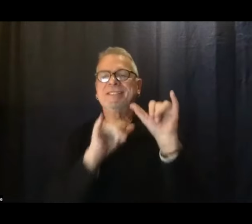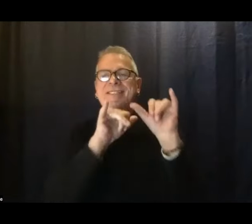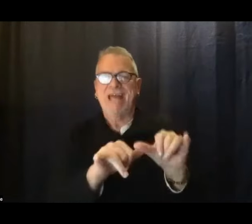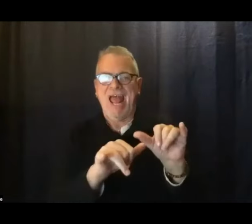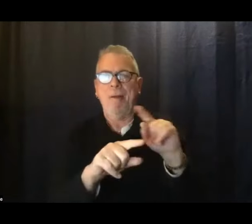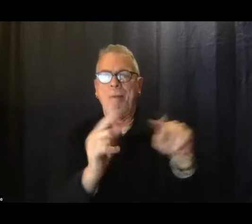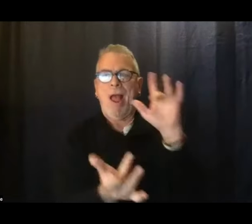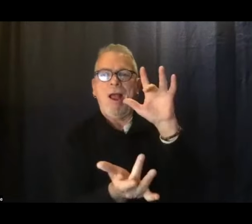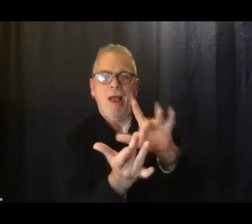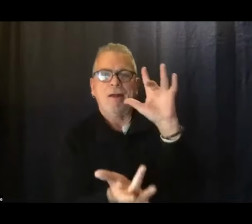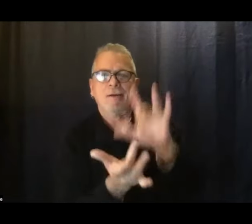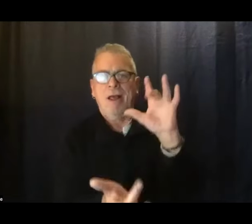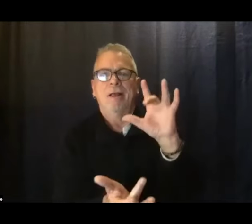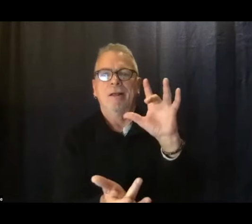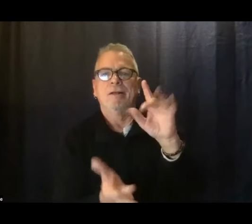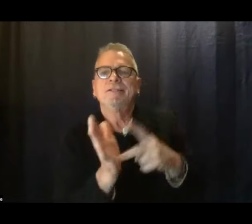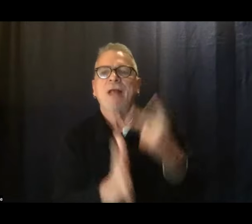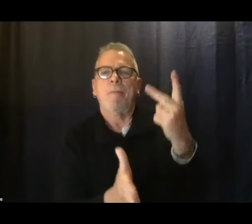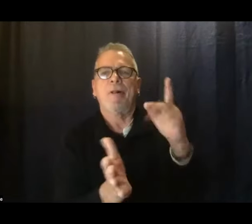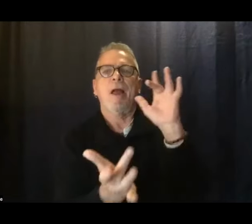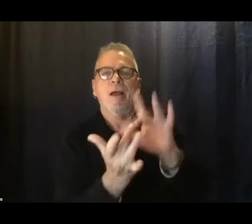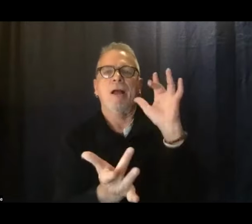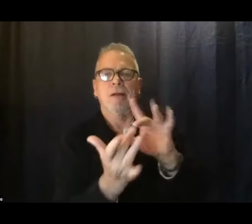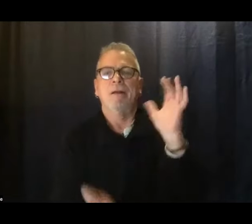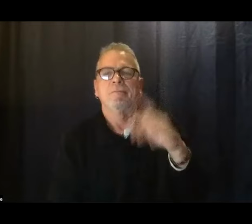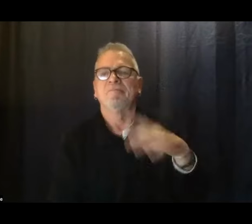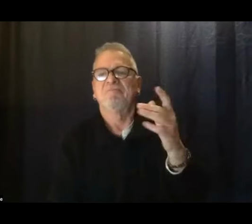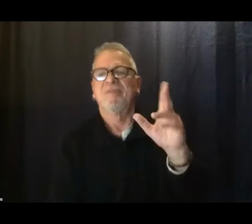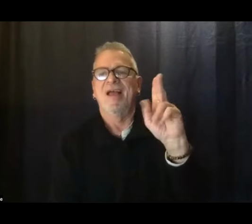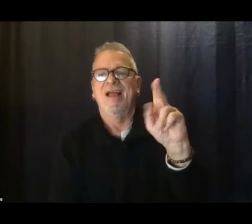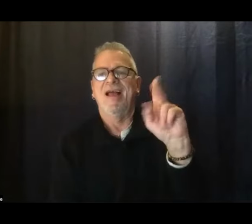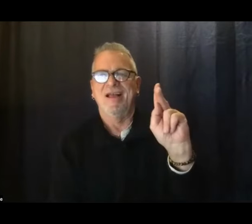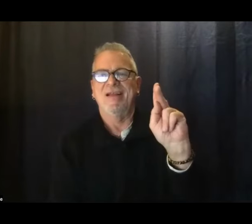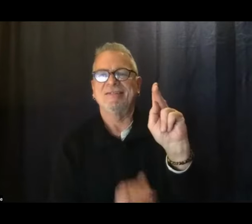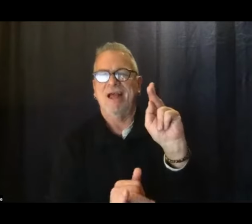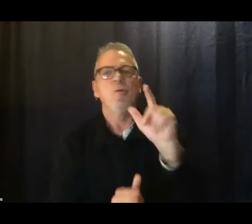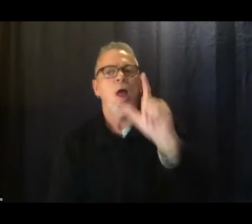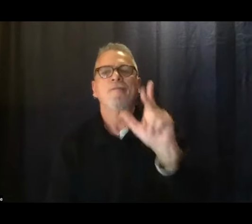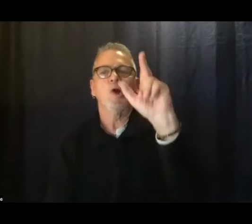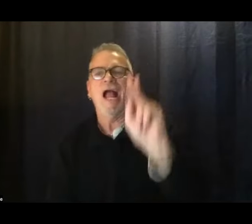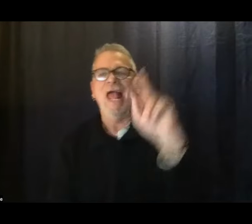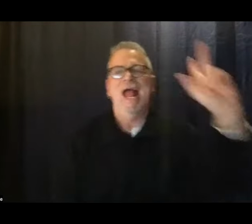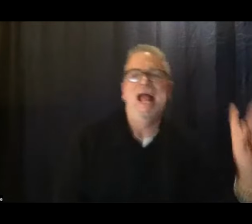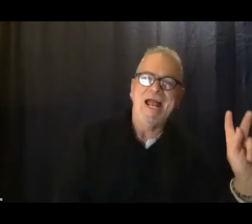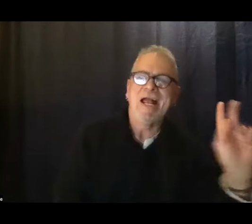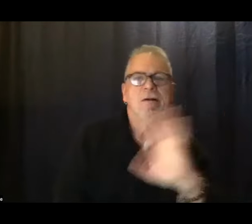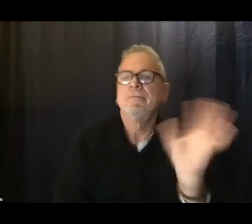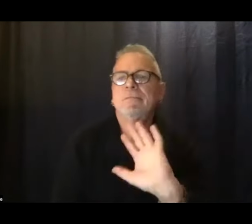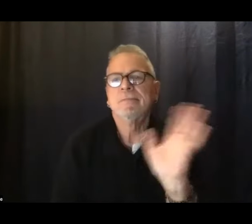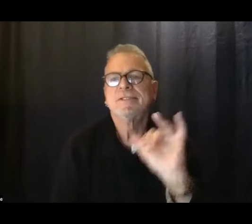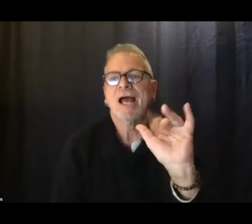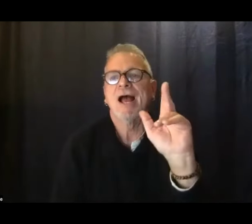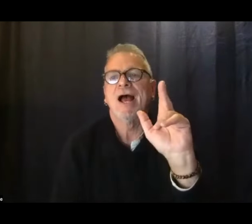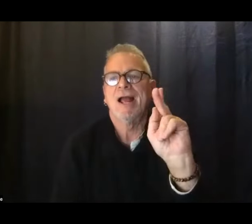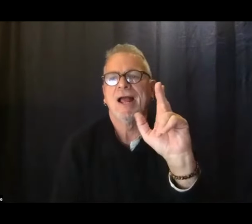If it is that double contact letter, it tends to stay in the same place. So it's just that double tap with the same one,